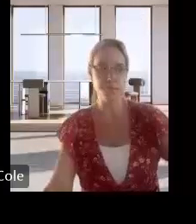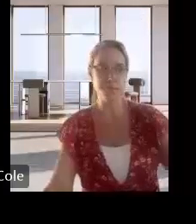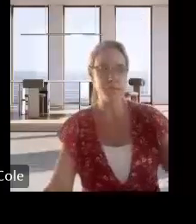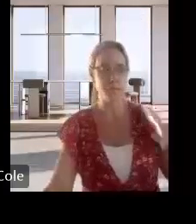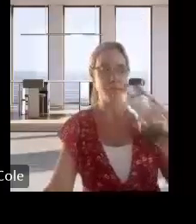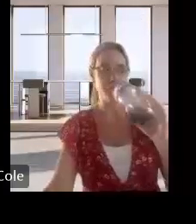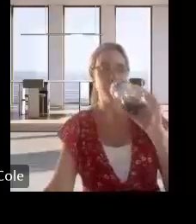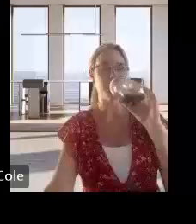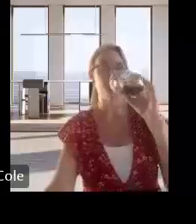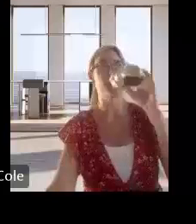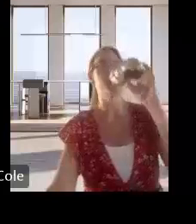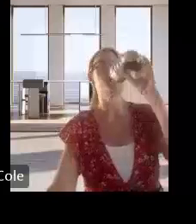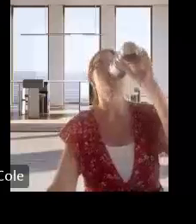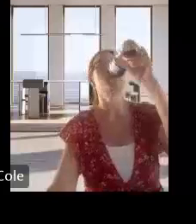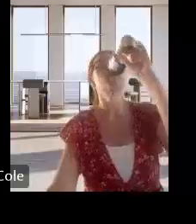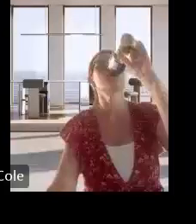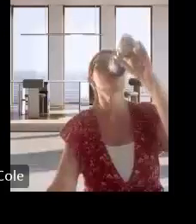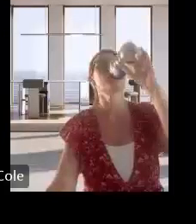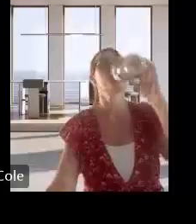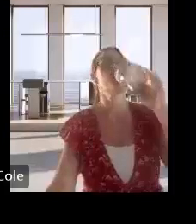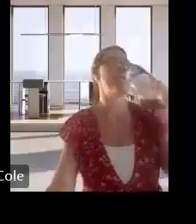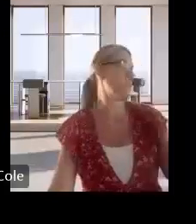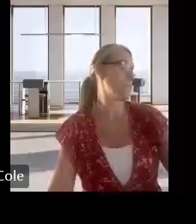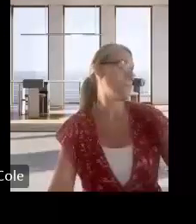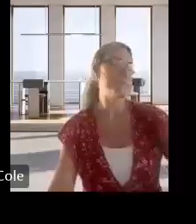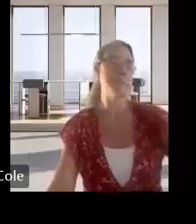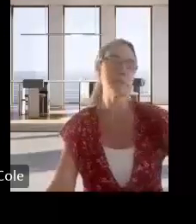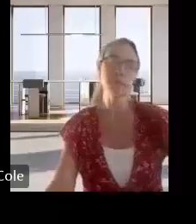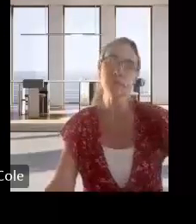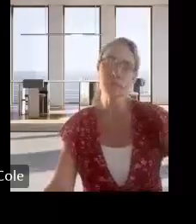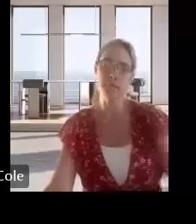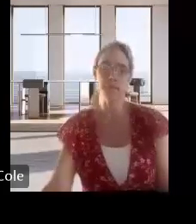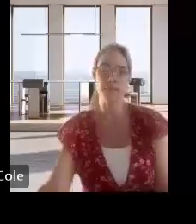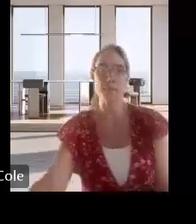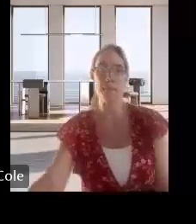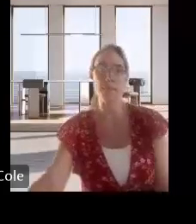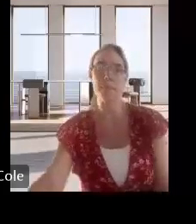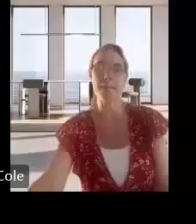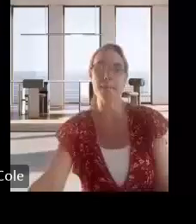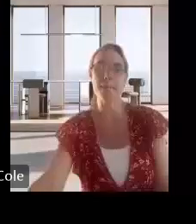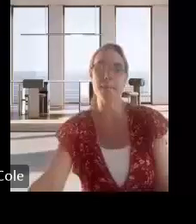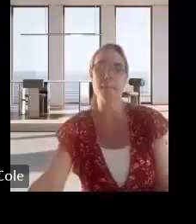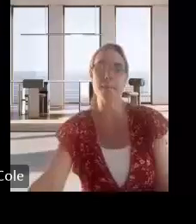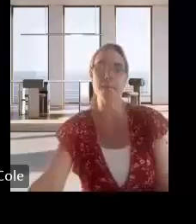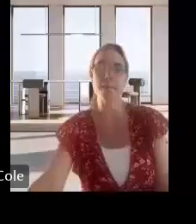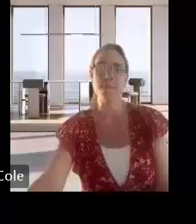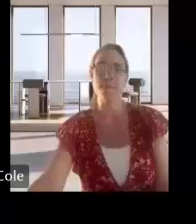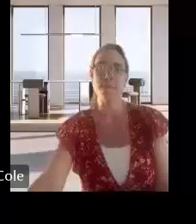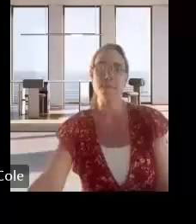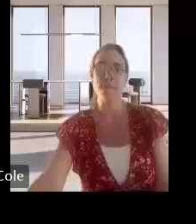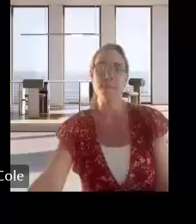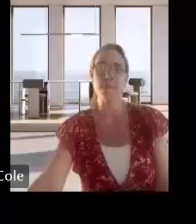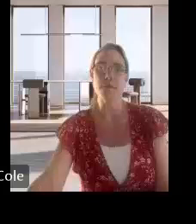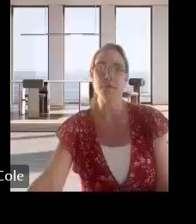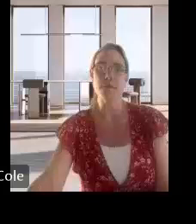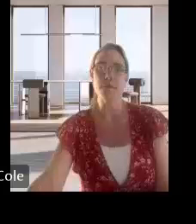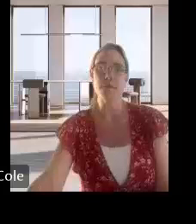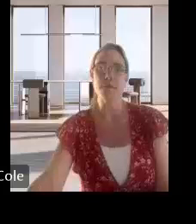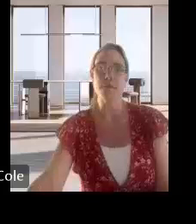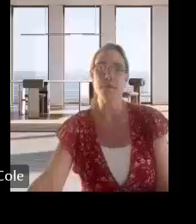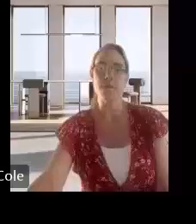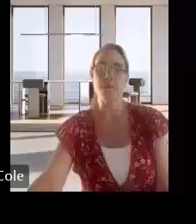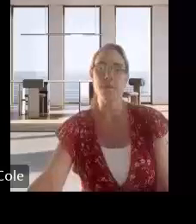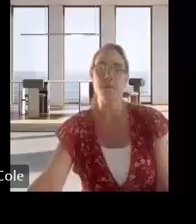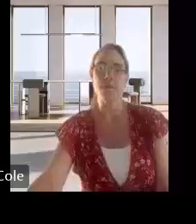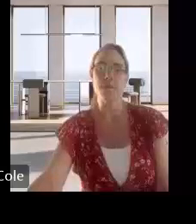be in their midst, but the instructional coaches will be supporting educators and building the capacity of